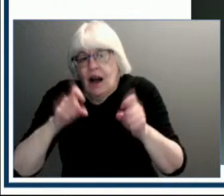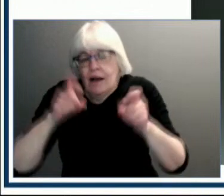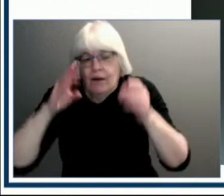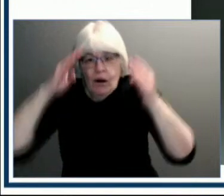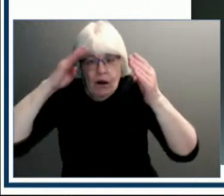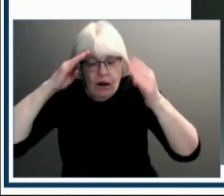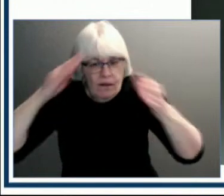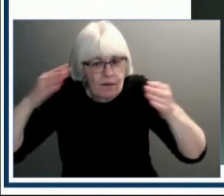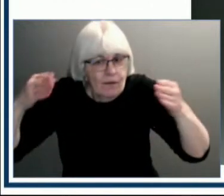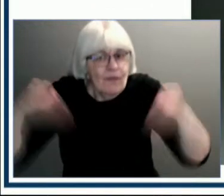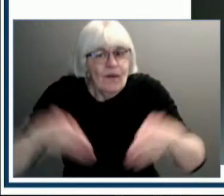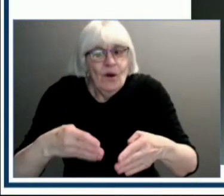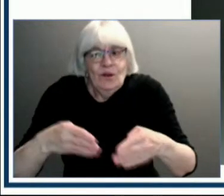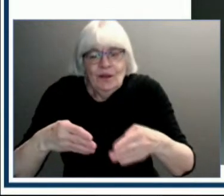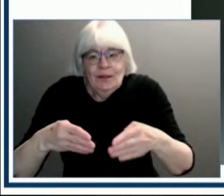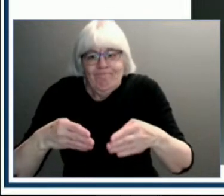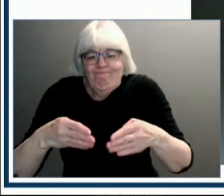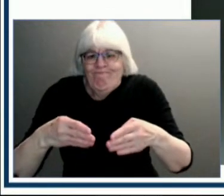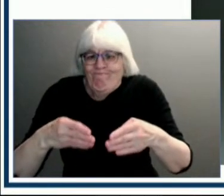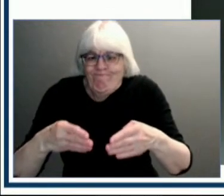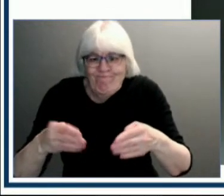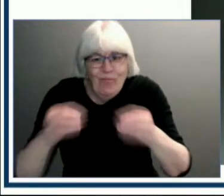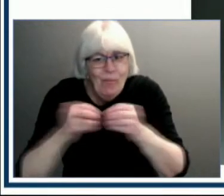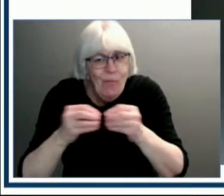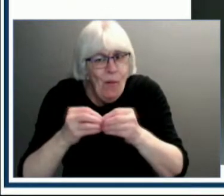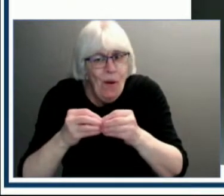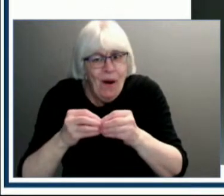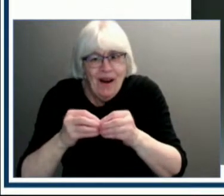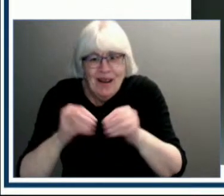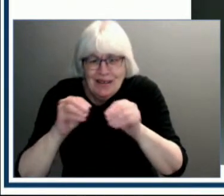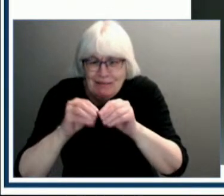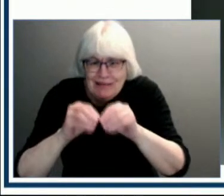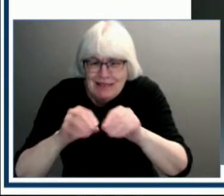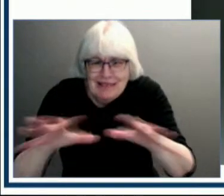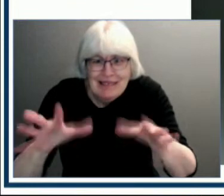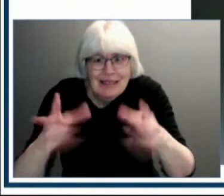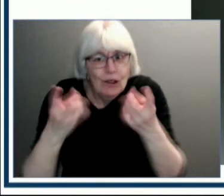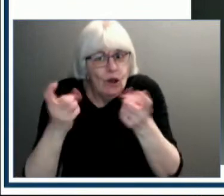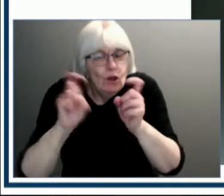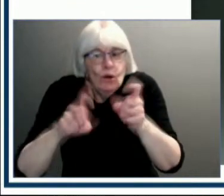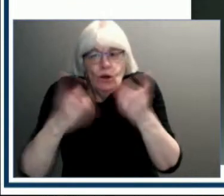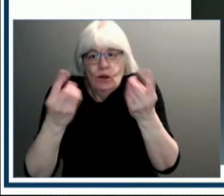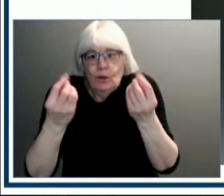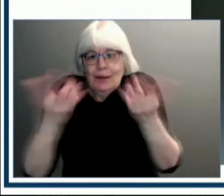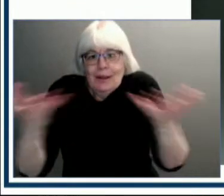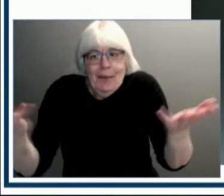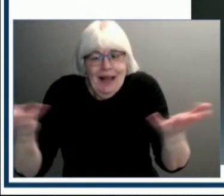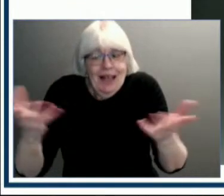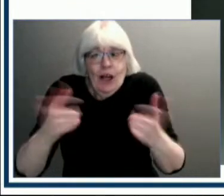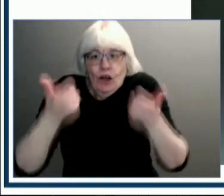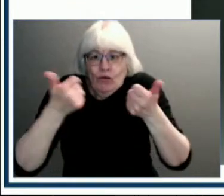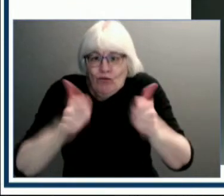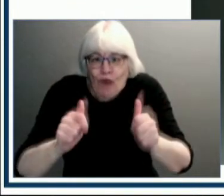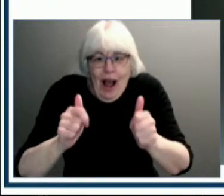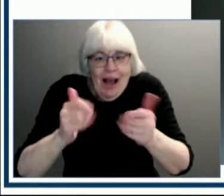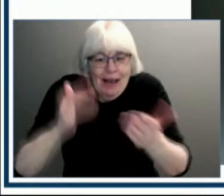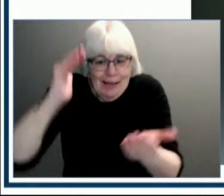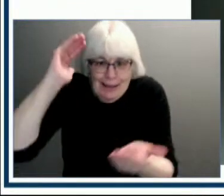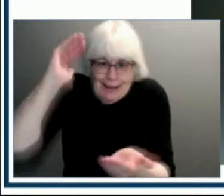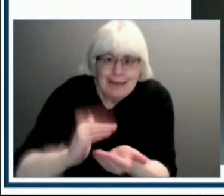spread, but doing what's necessary to minimize severe illness, to do what we can to protect the acute care